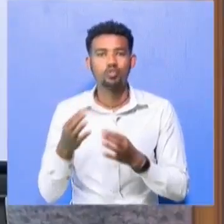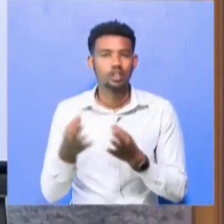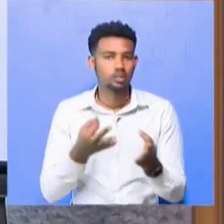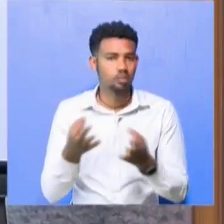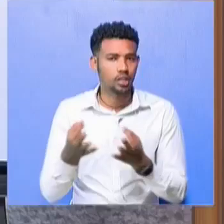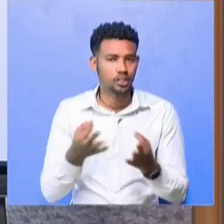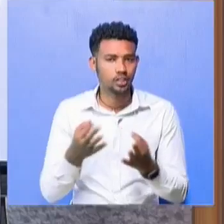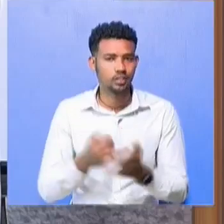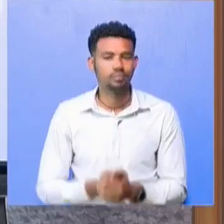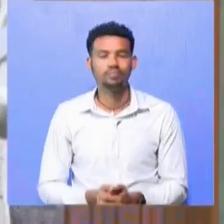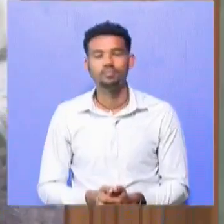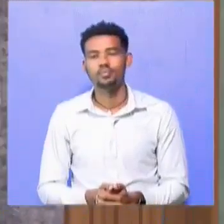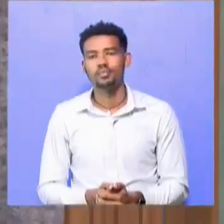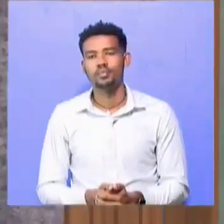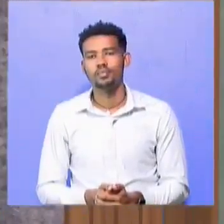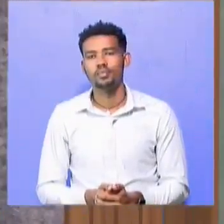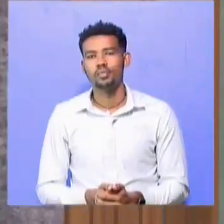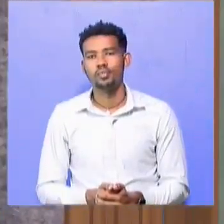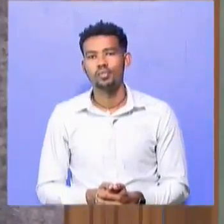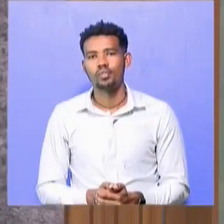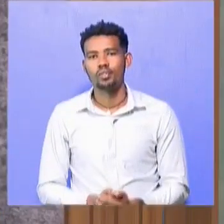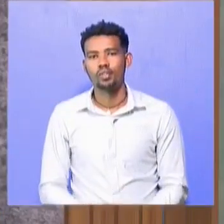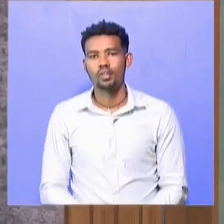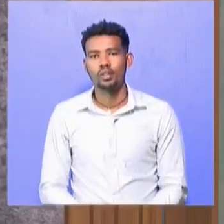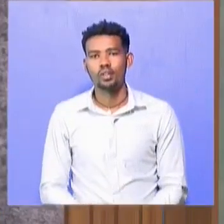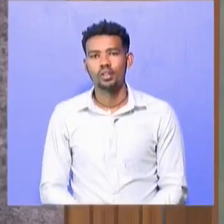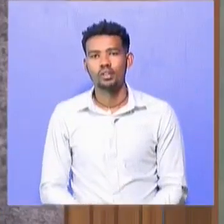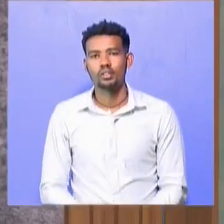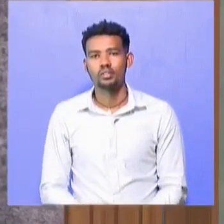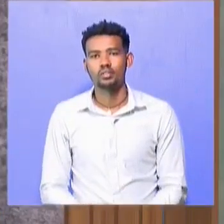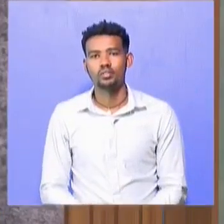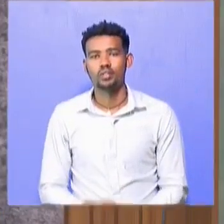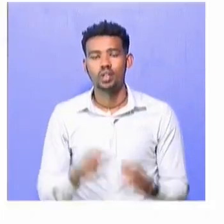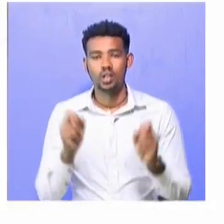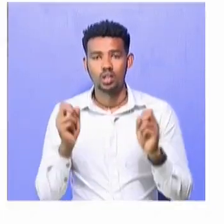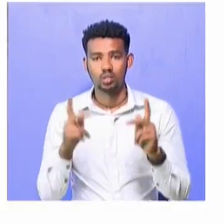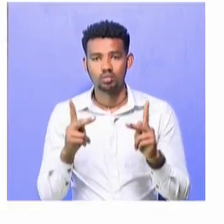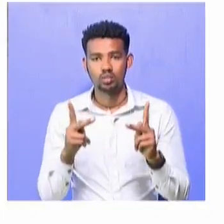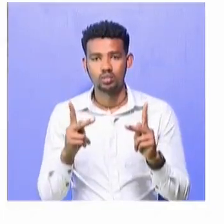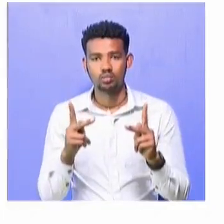what? Let's go and set some of the paragraphs. Okay.